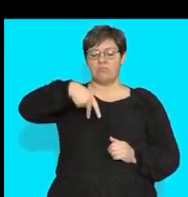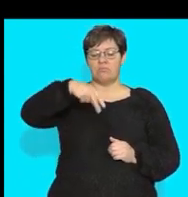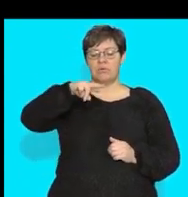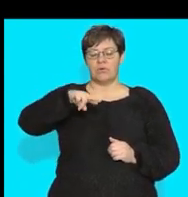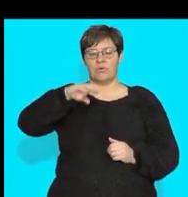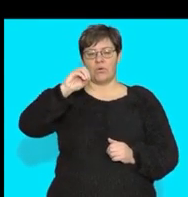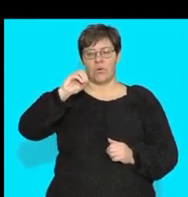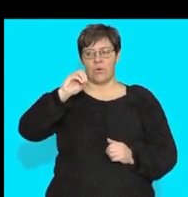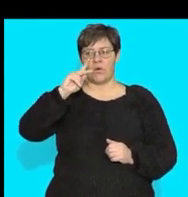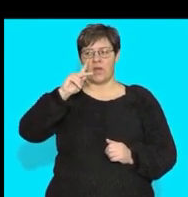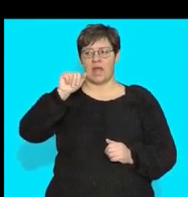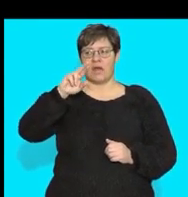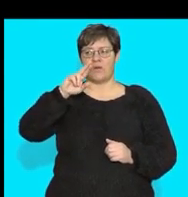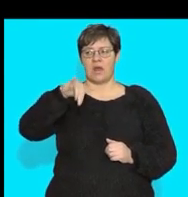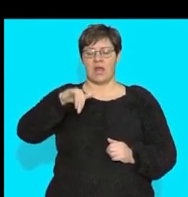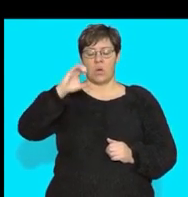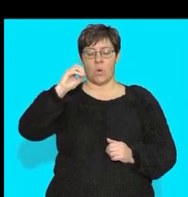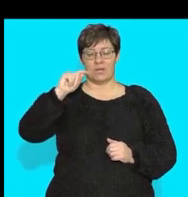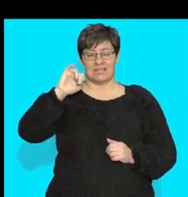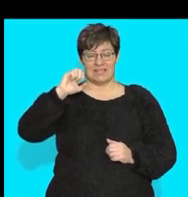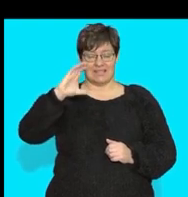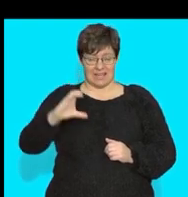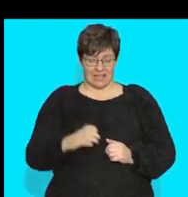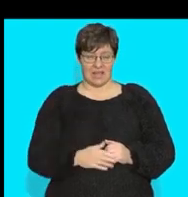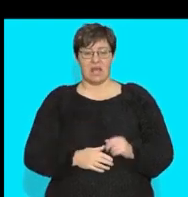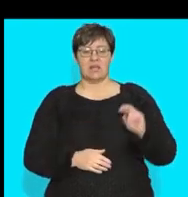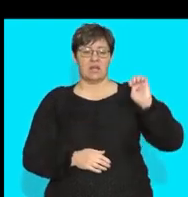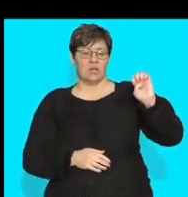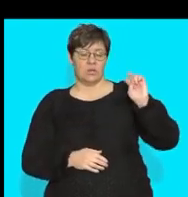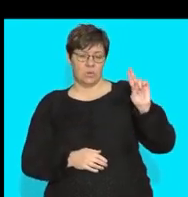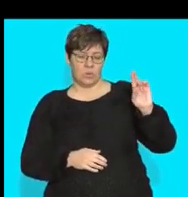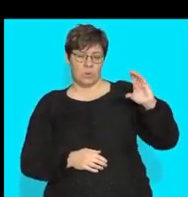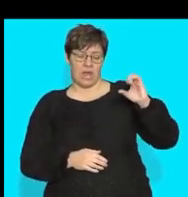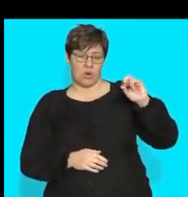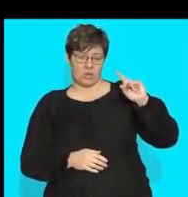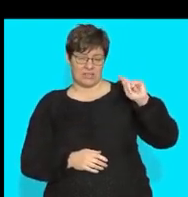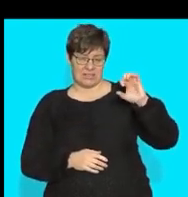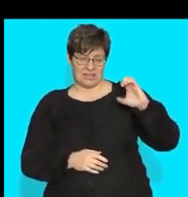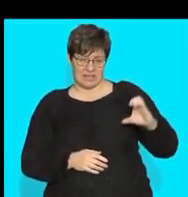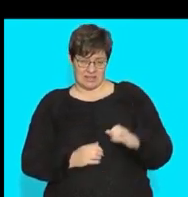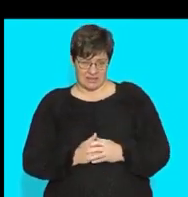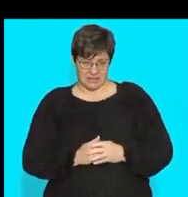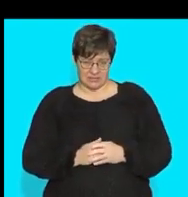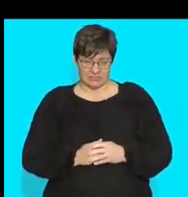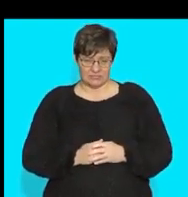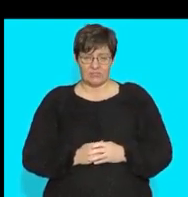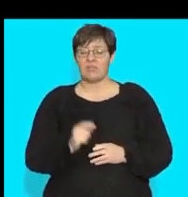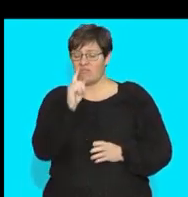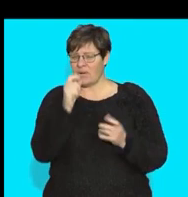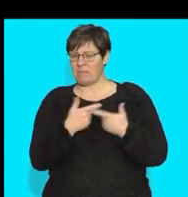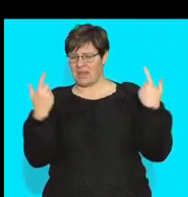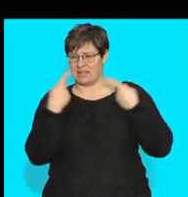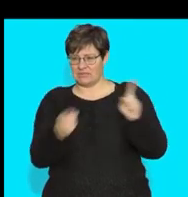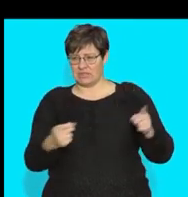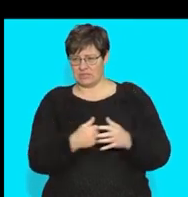a eukaryotic cell? And this is going to have a big influence of what we're going to look at in